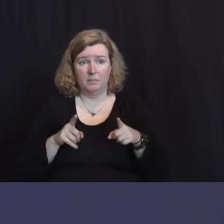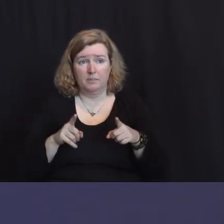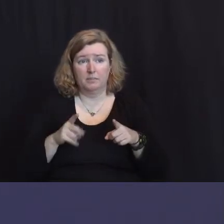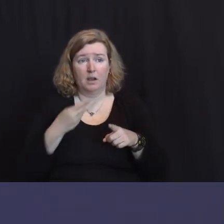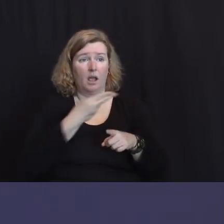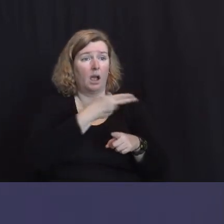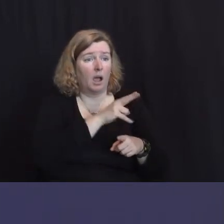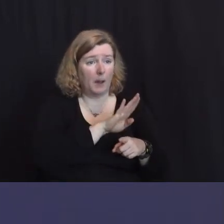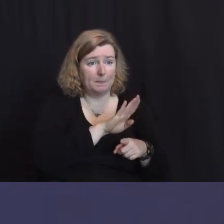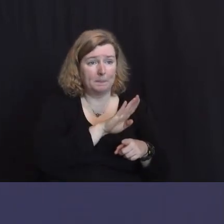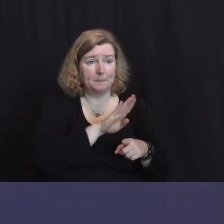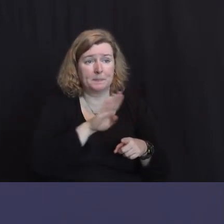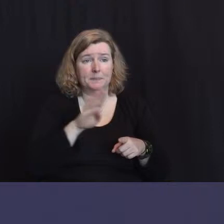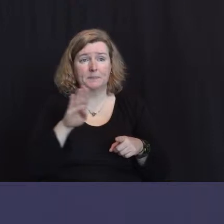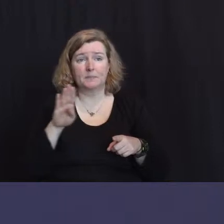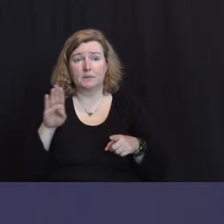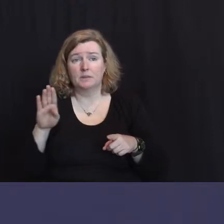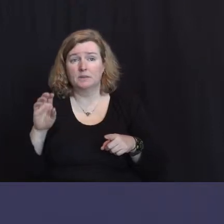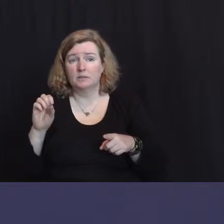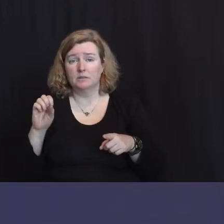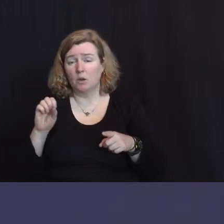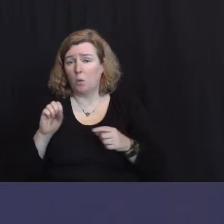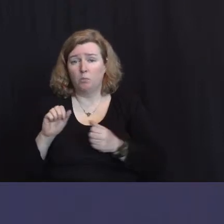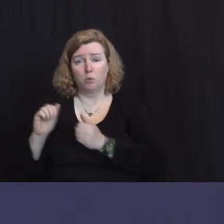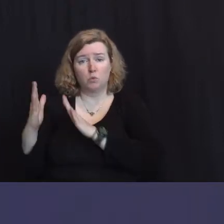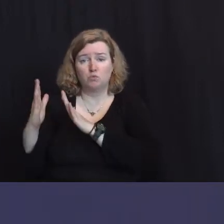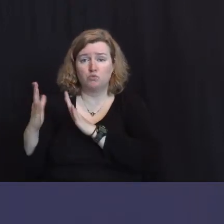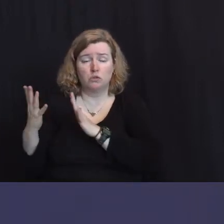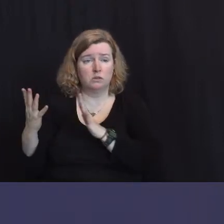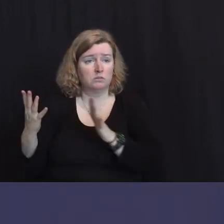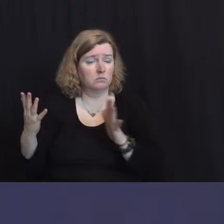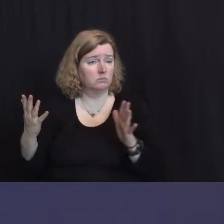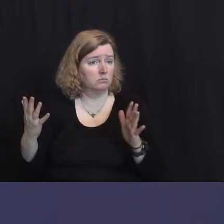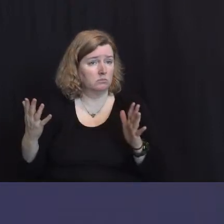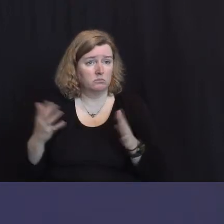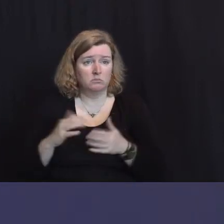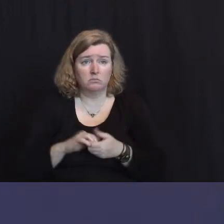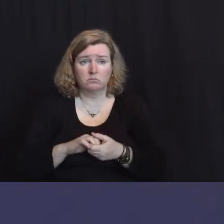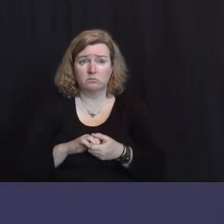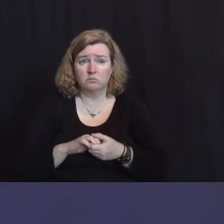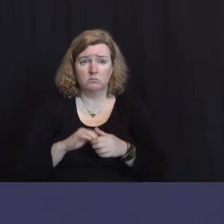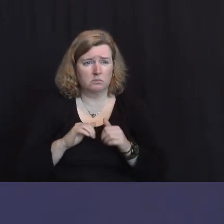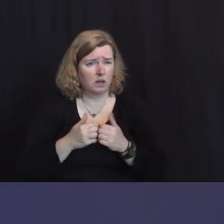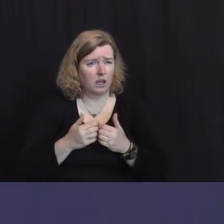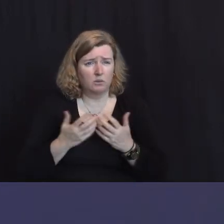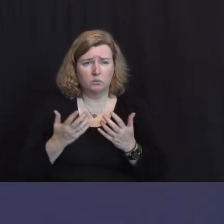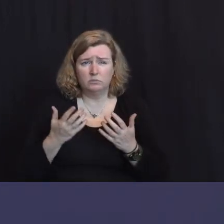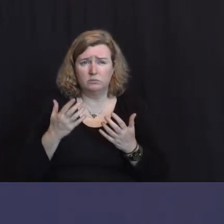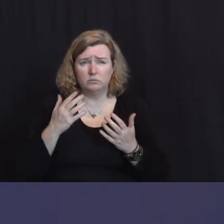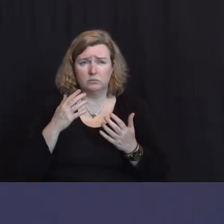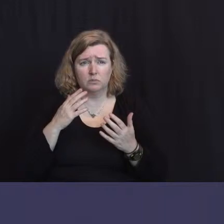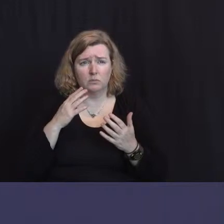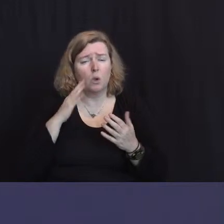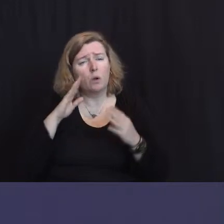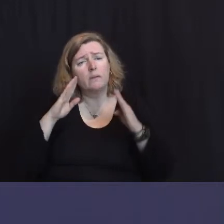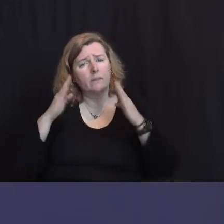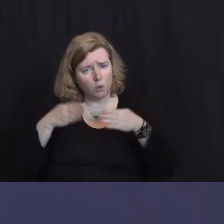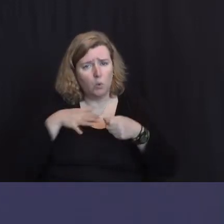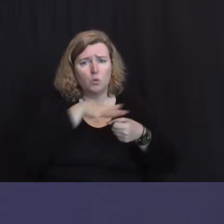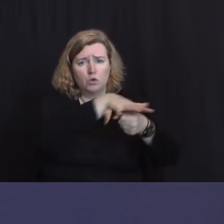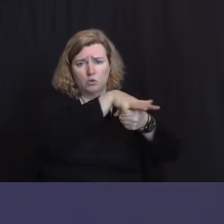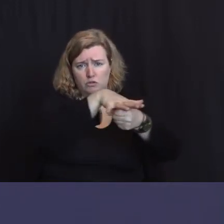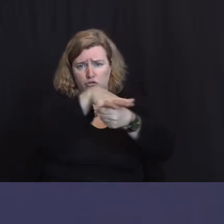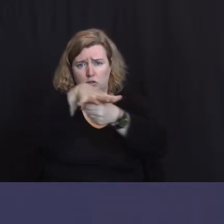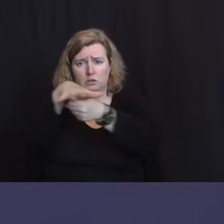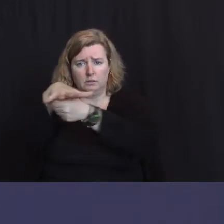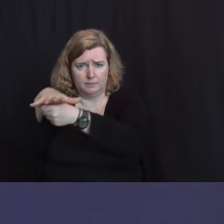approach. So this is basically going to get very localized, is the best way to put it. I assume that we'll continue to have some big sites where folks